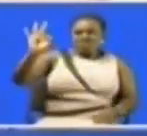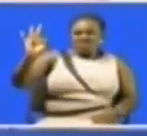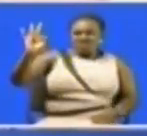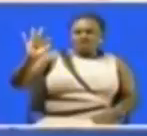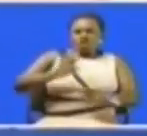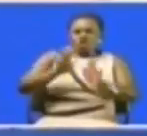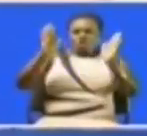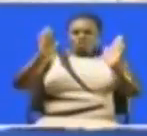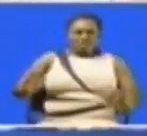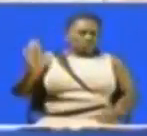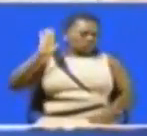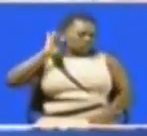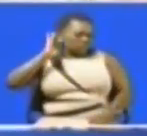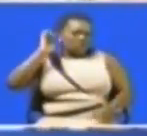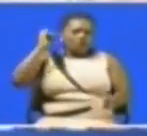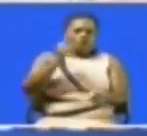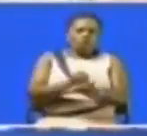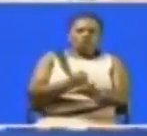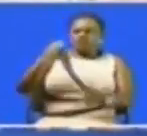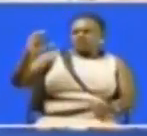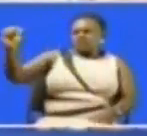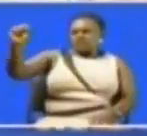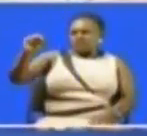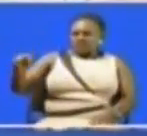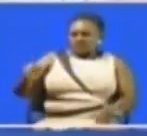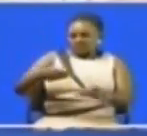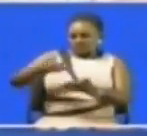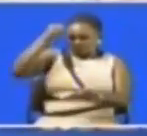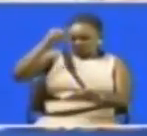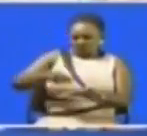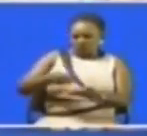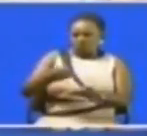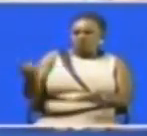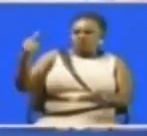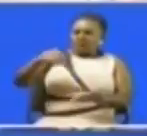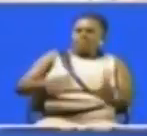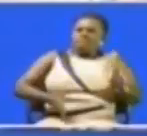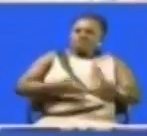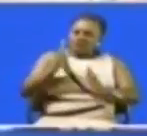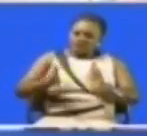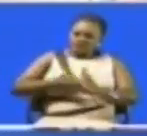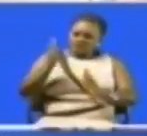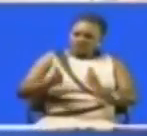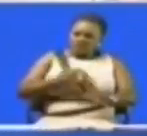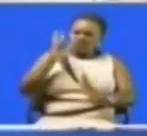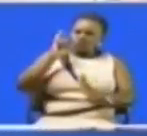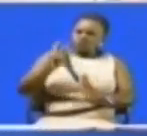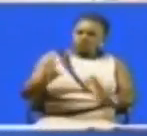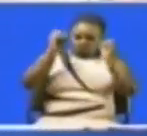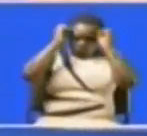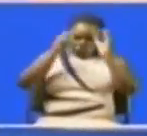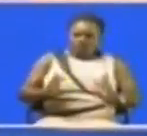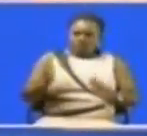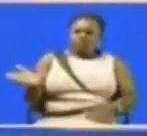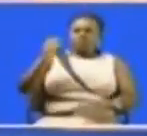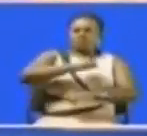Hakuna mtu anatusikiza. Ofisi ya Cabinet Secretary Amina Mohammed ichukua hatua ya haraka ili tuone hawa watoto wamerudi